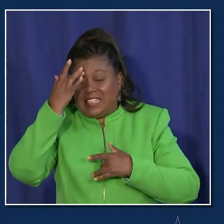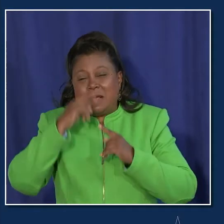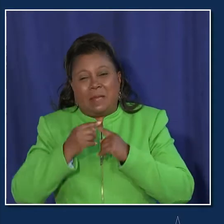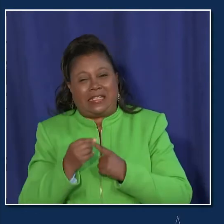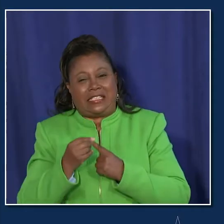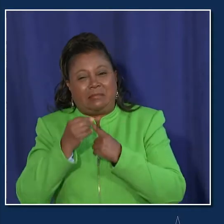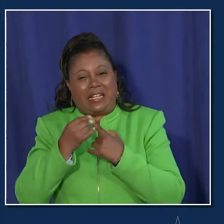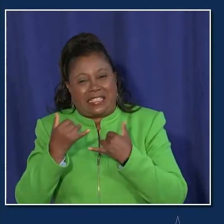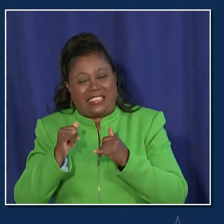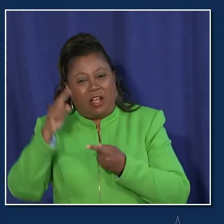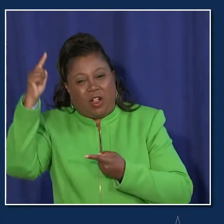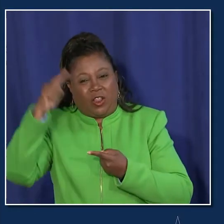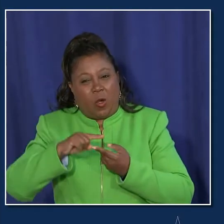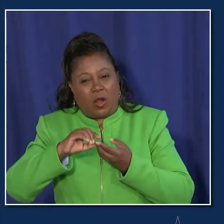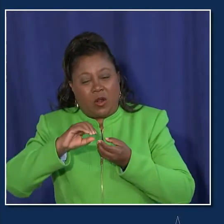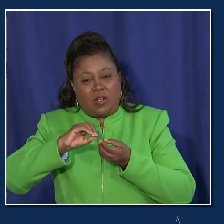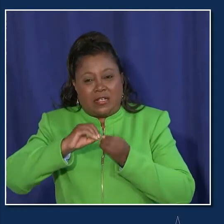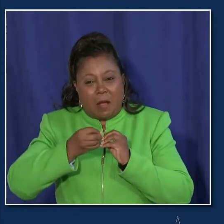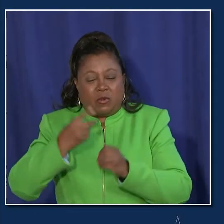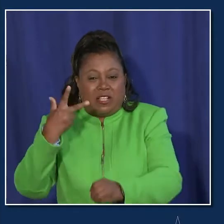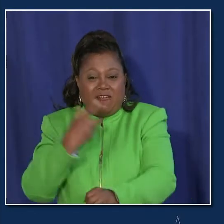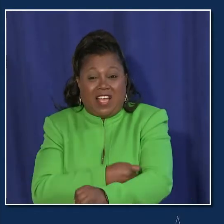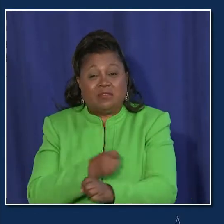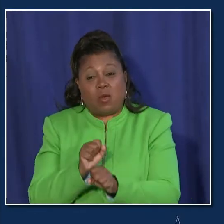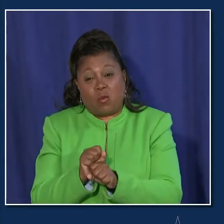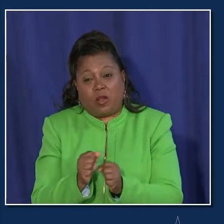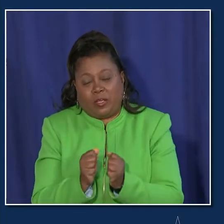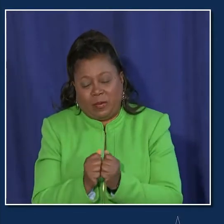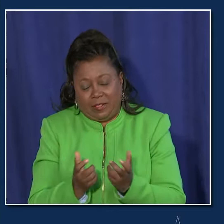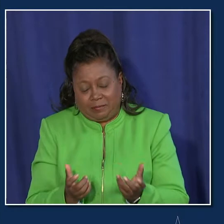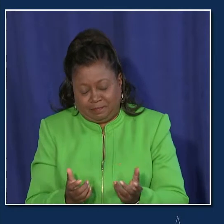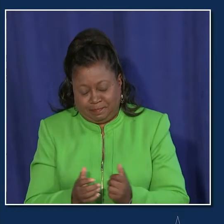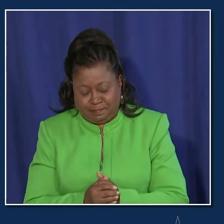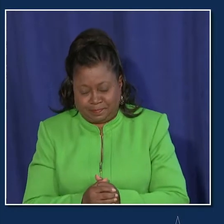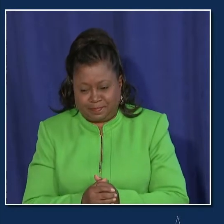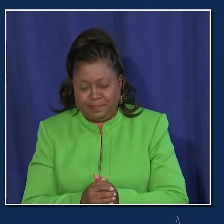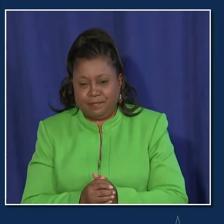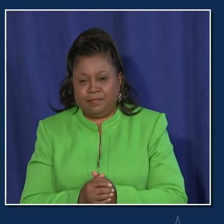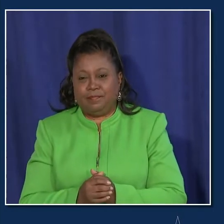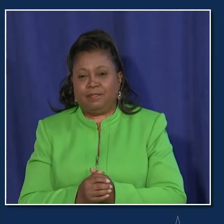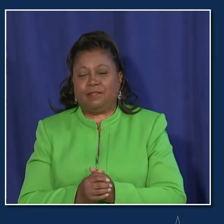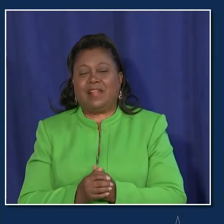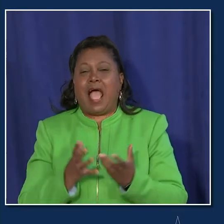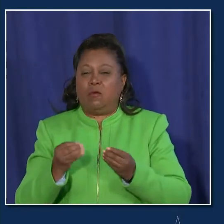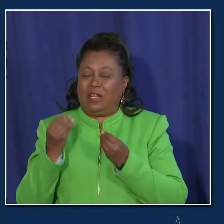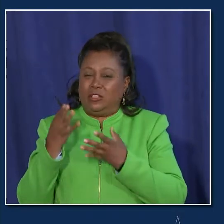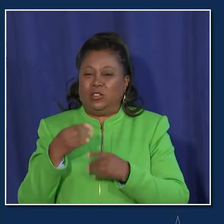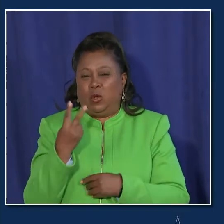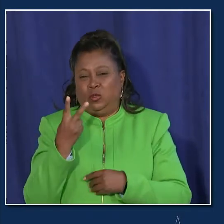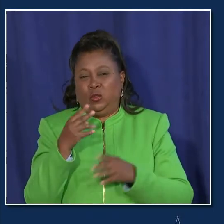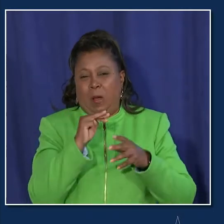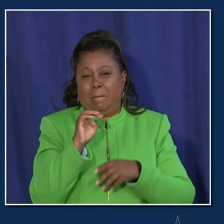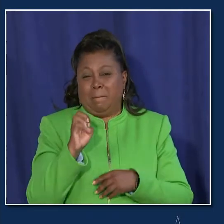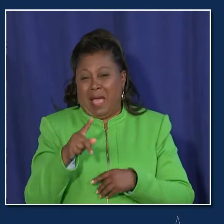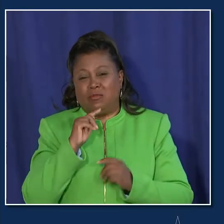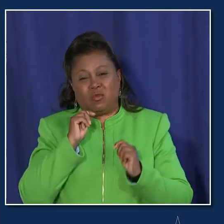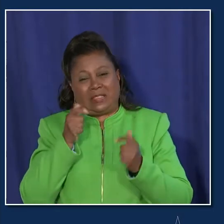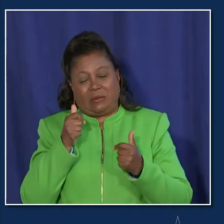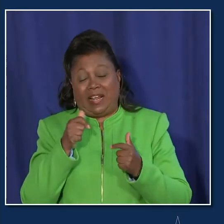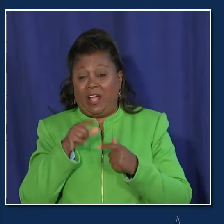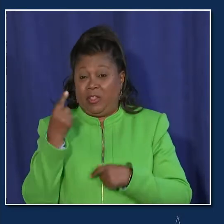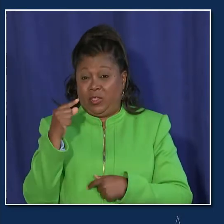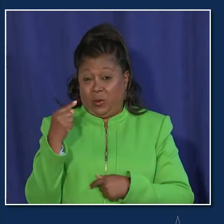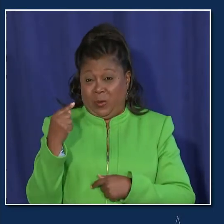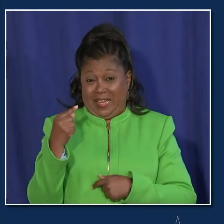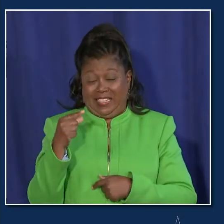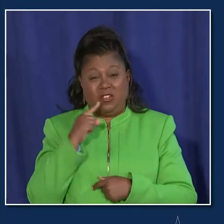especially still lower rates of vaccination that we're working on. I want to just show two maps quickly. The green